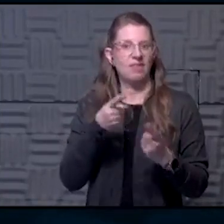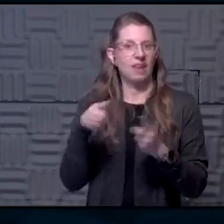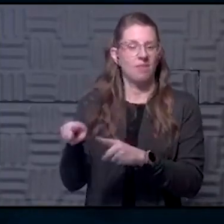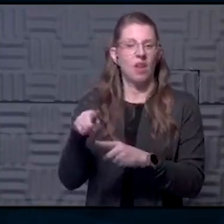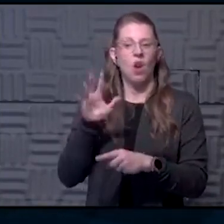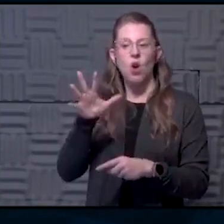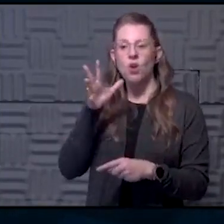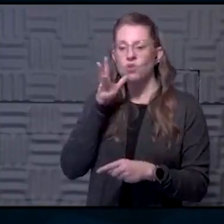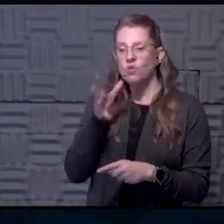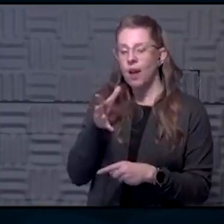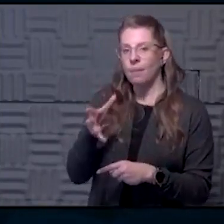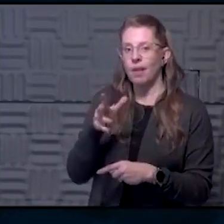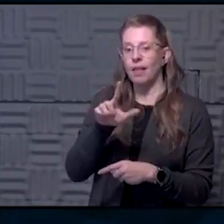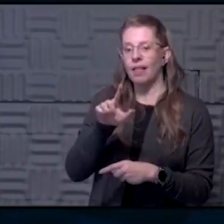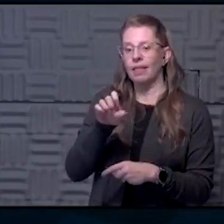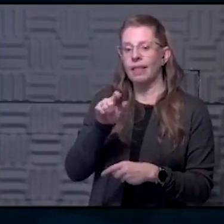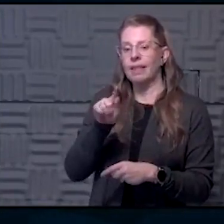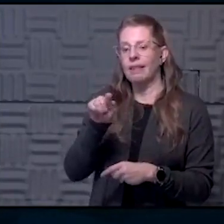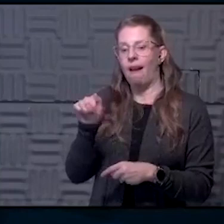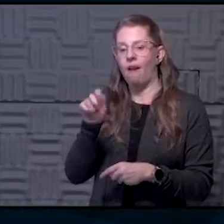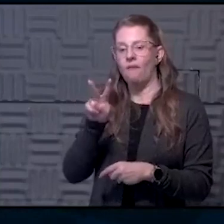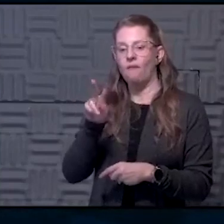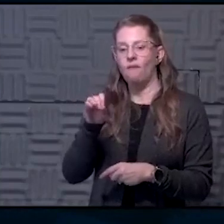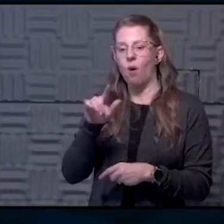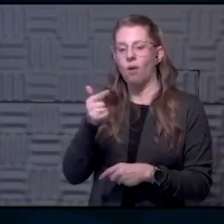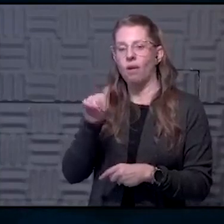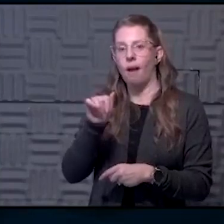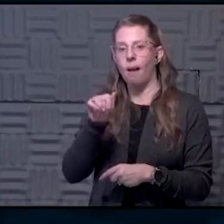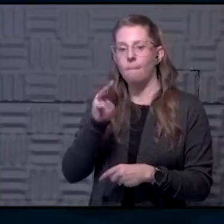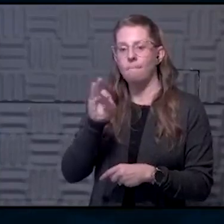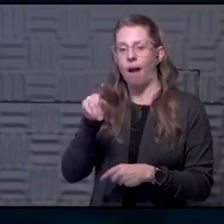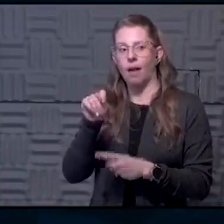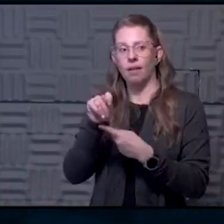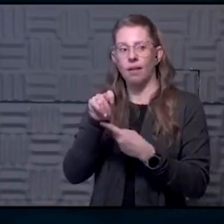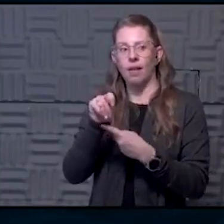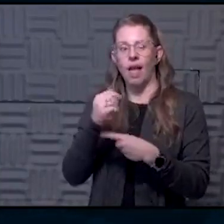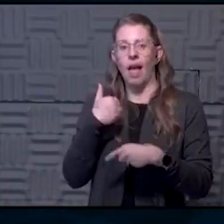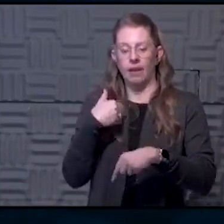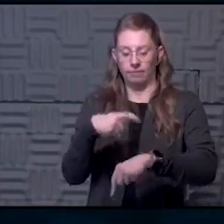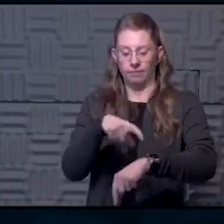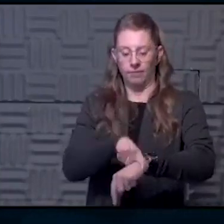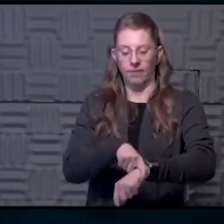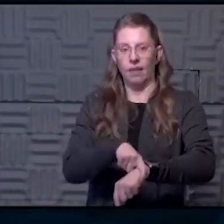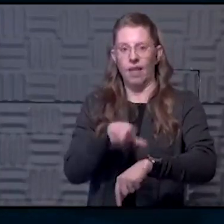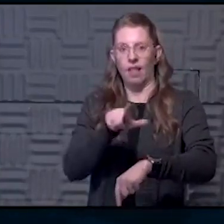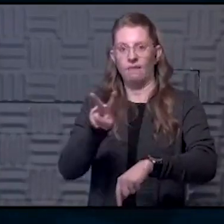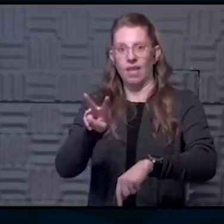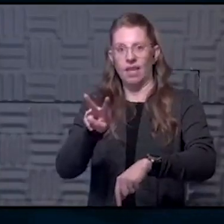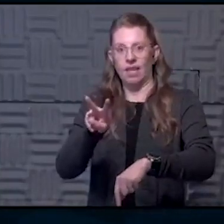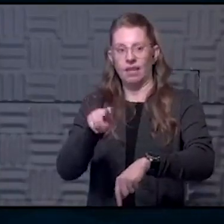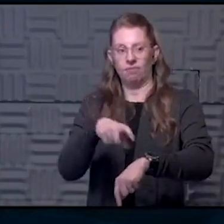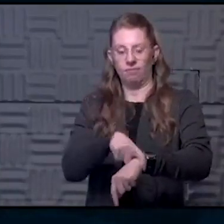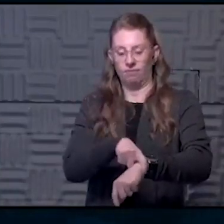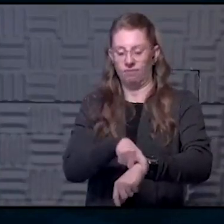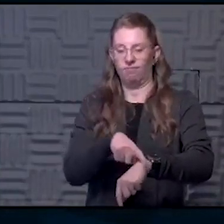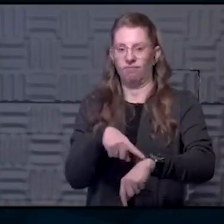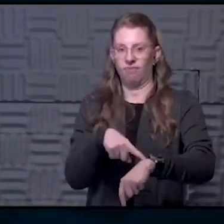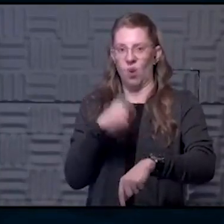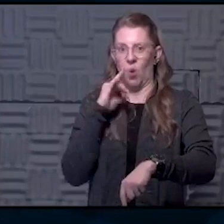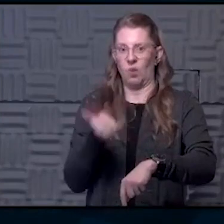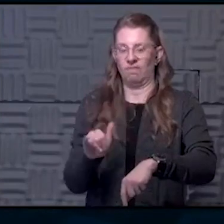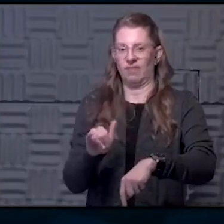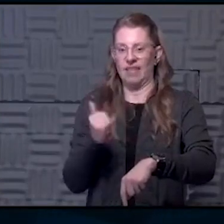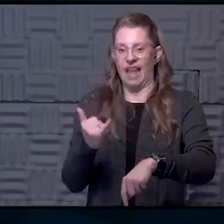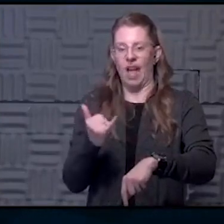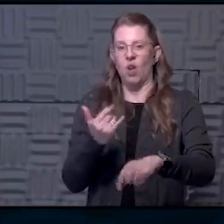grandma, Lita Volgamot, passed, she had this gold LV bracelet made of her grandmother's initials. Now she is